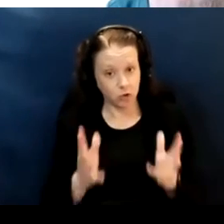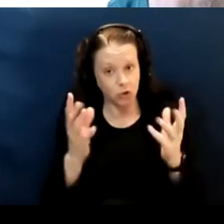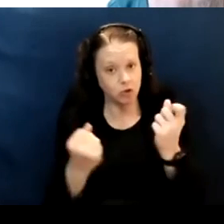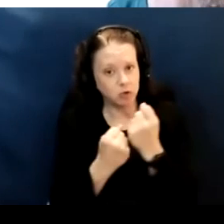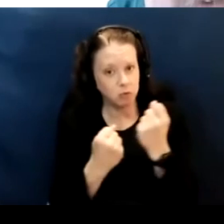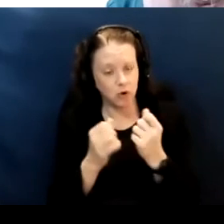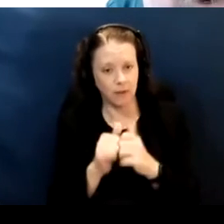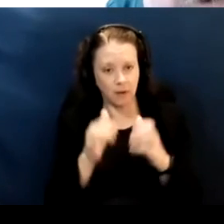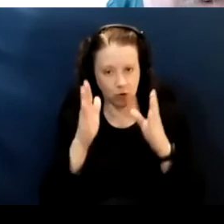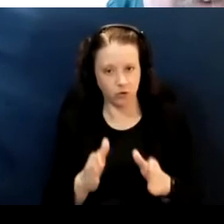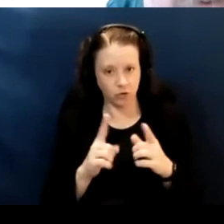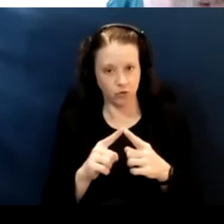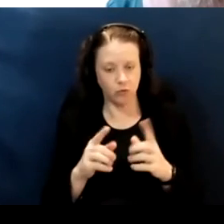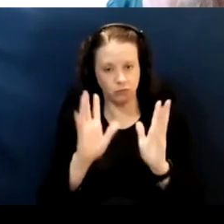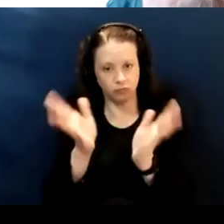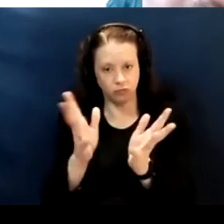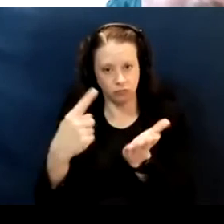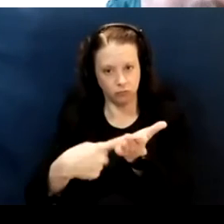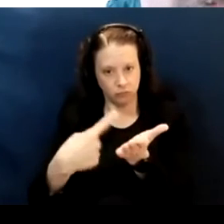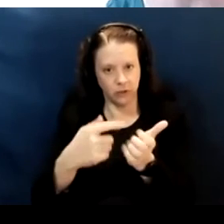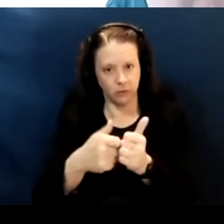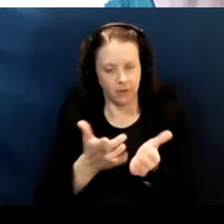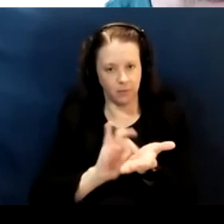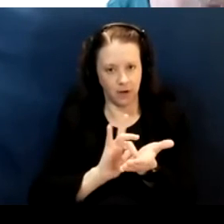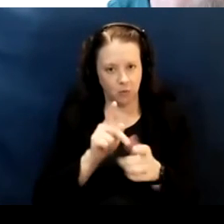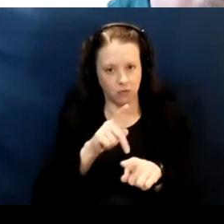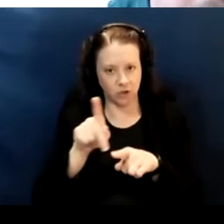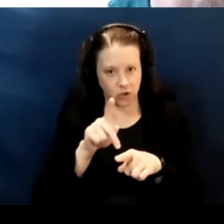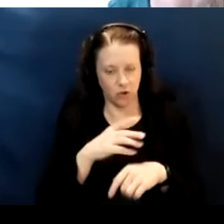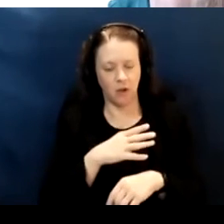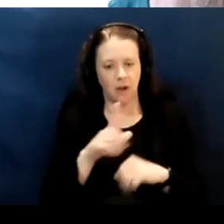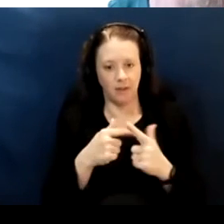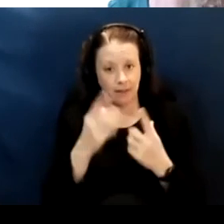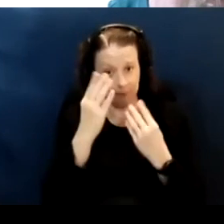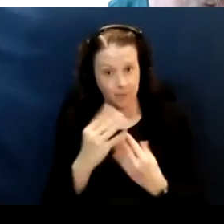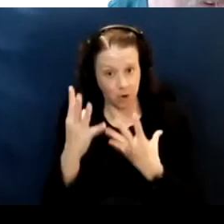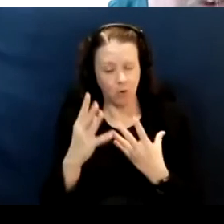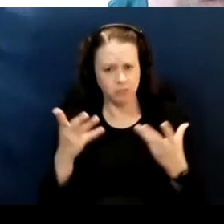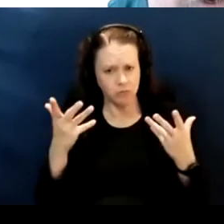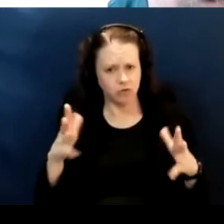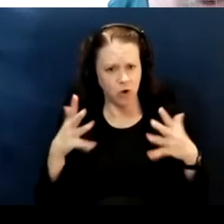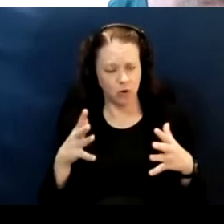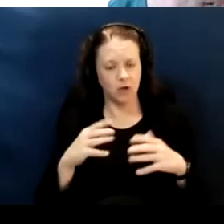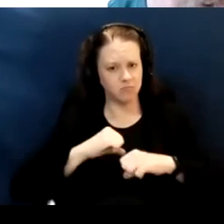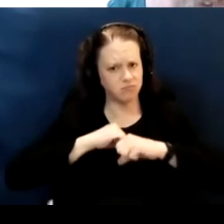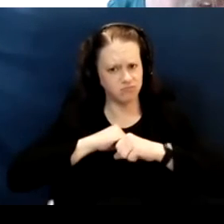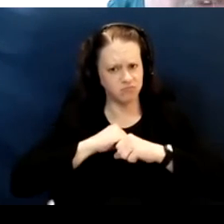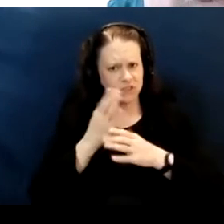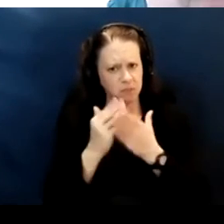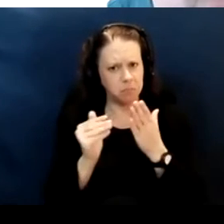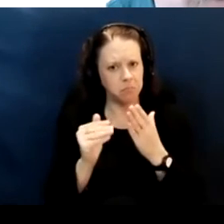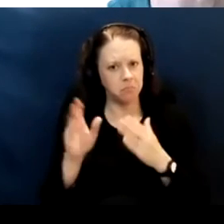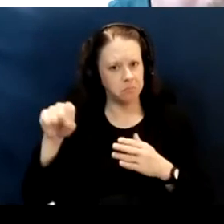the person to have a conversation with a medical professional. Let them know that there is already a degree of, you know, even one dose